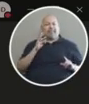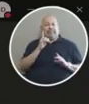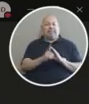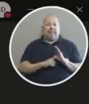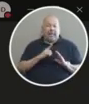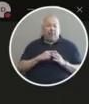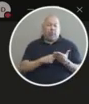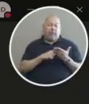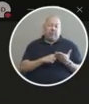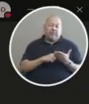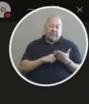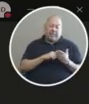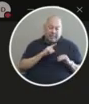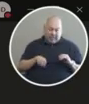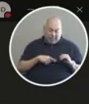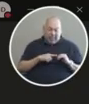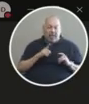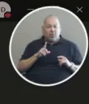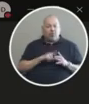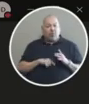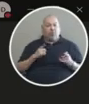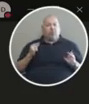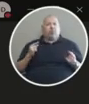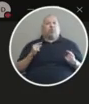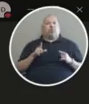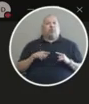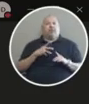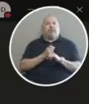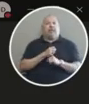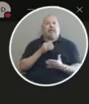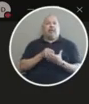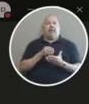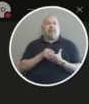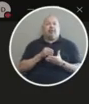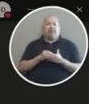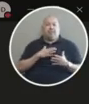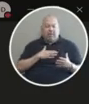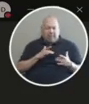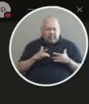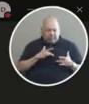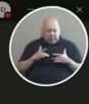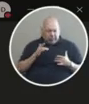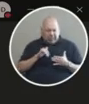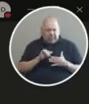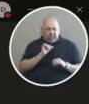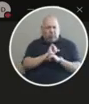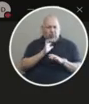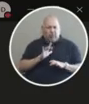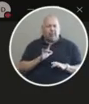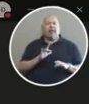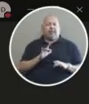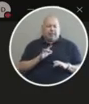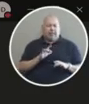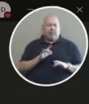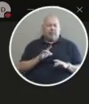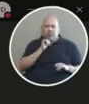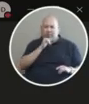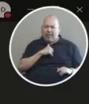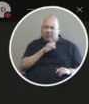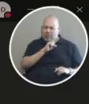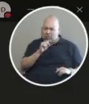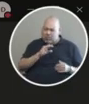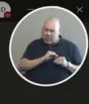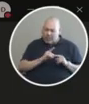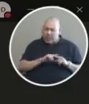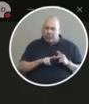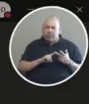6-hour conversation about where we're going to get funds. One of my concerns is, again, workers in this community who do not have Social Security